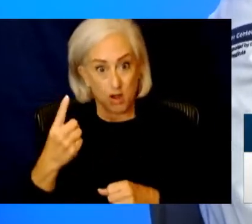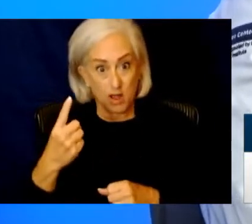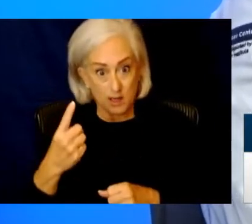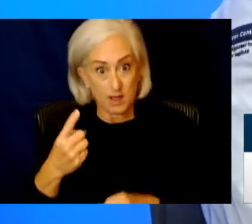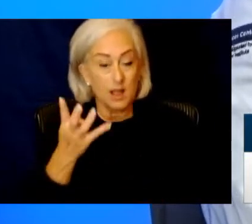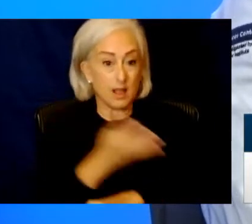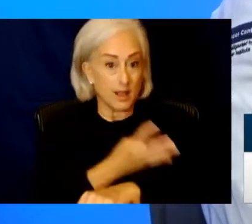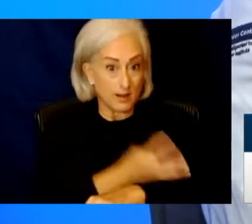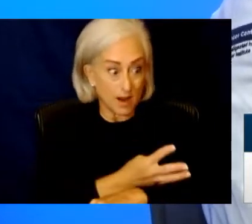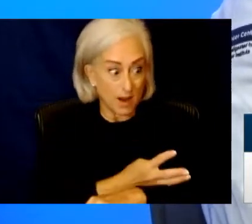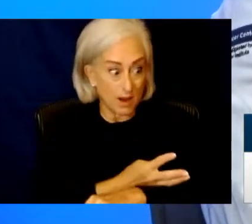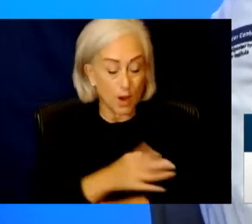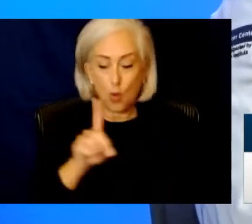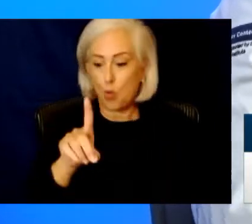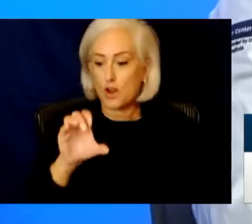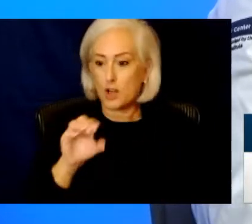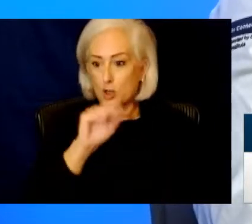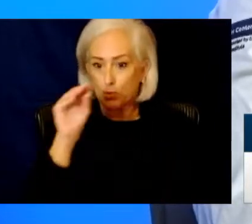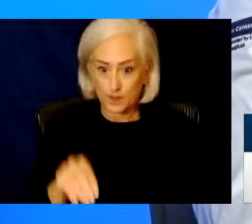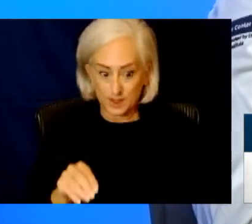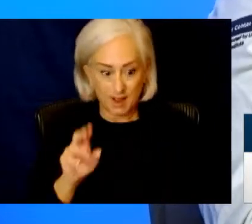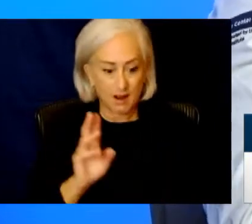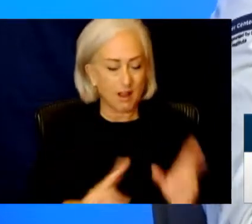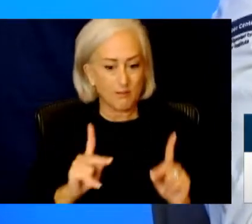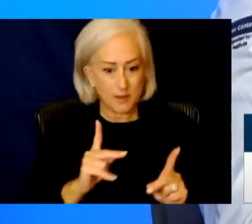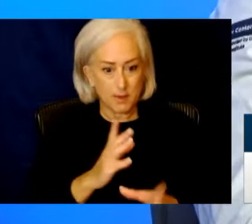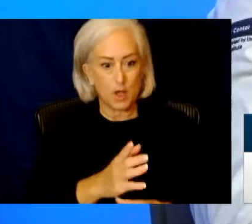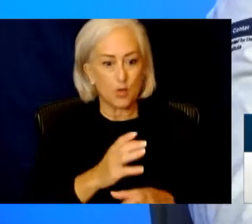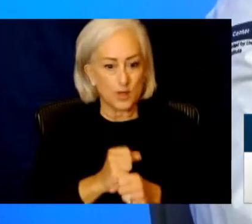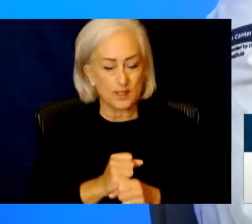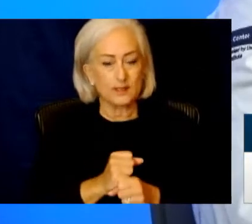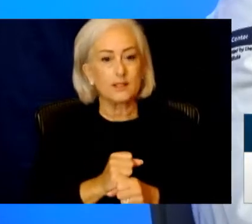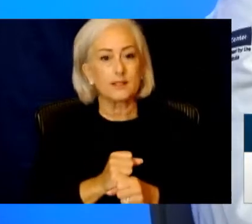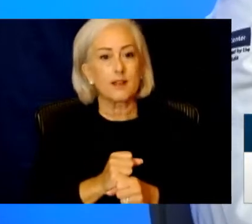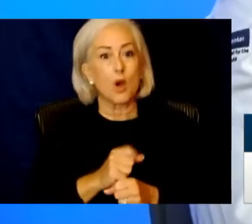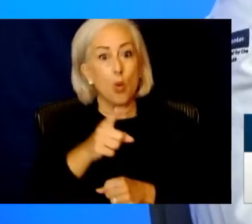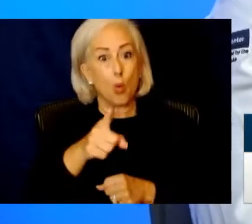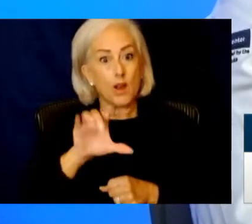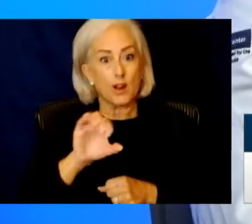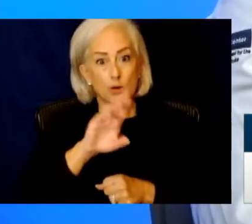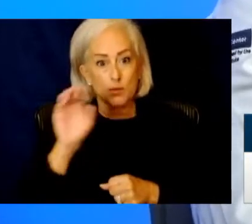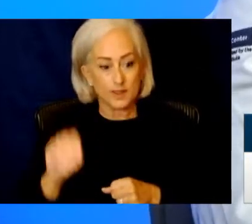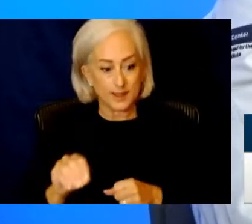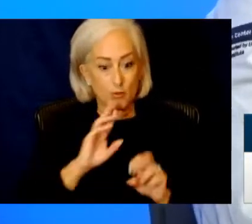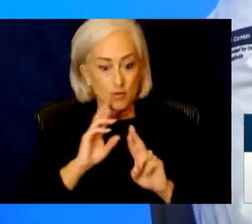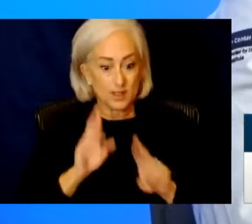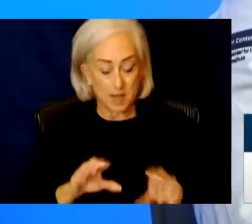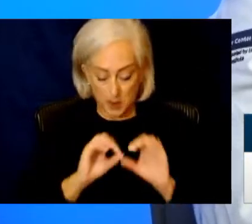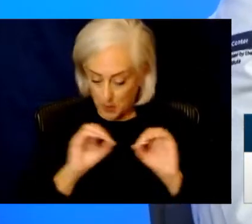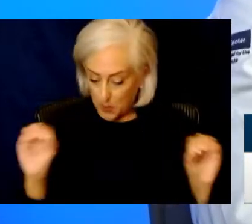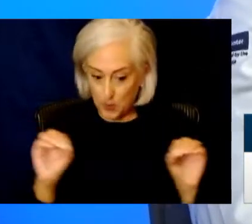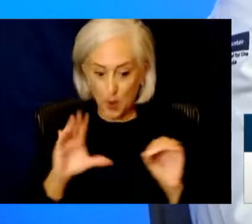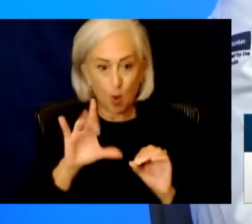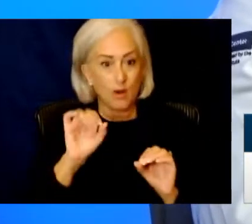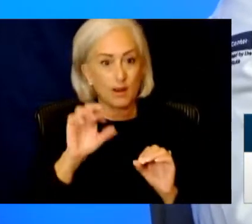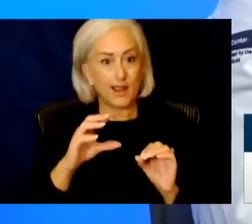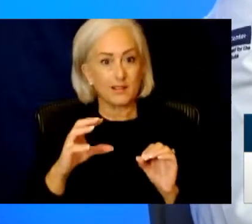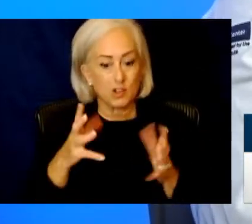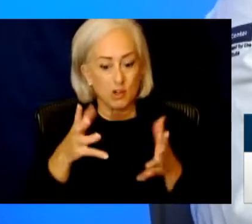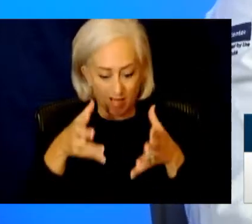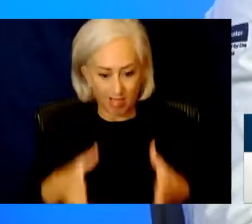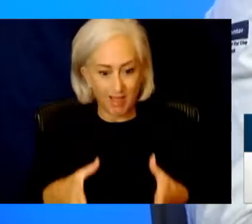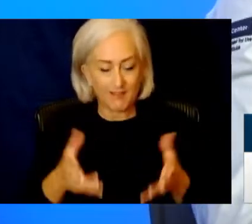response, where there was no evidence grossly of cancer left behind, and the biopsies were completely